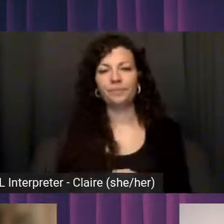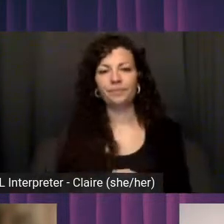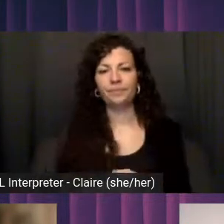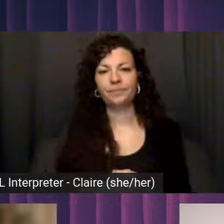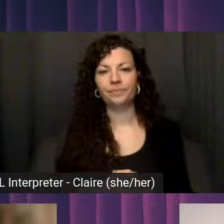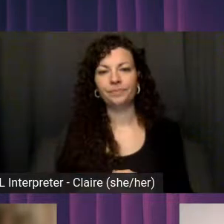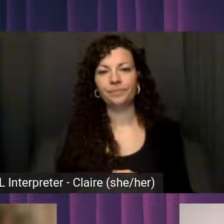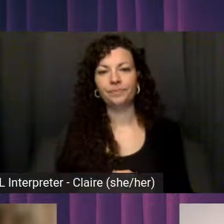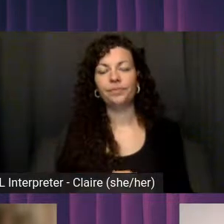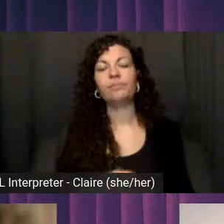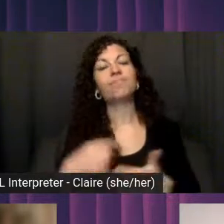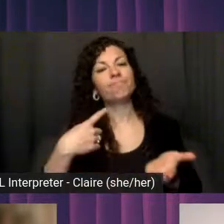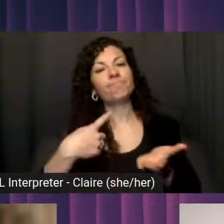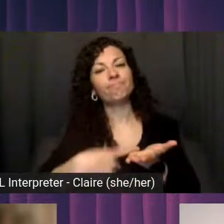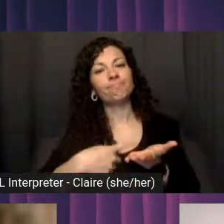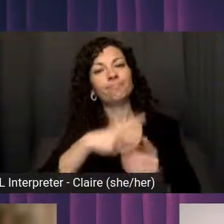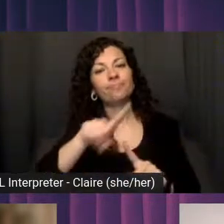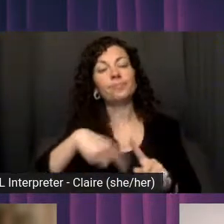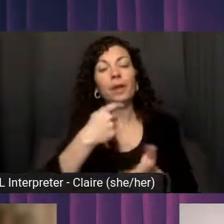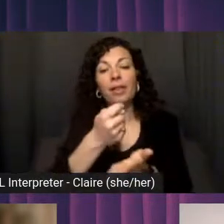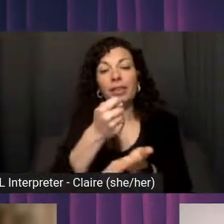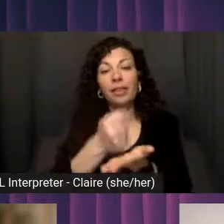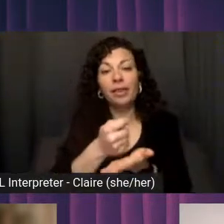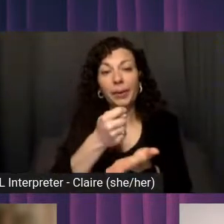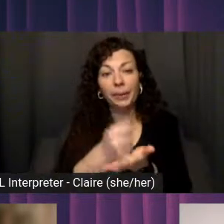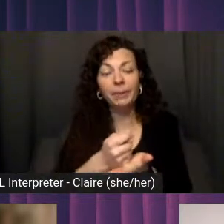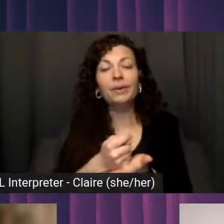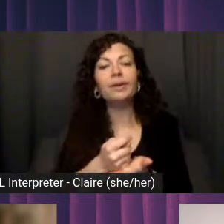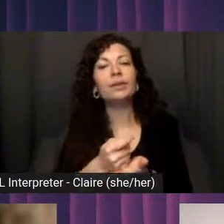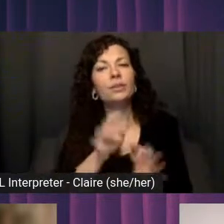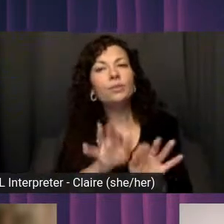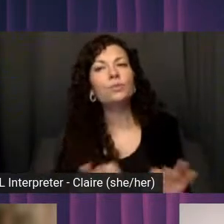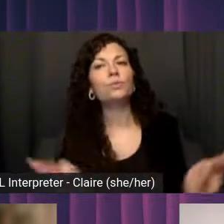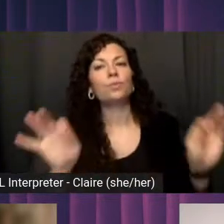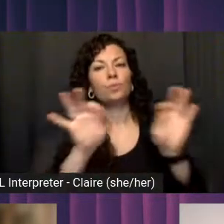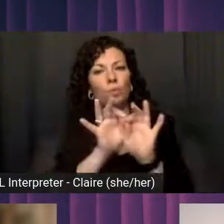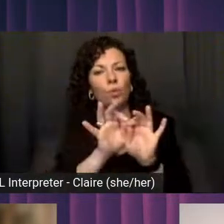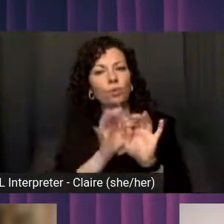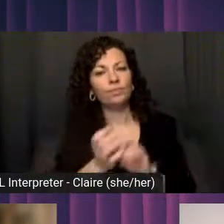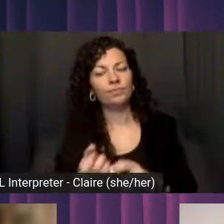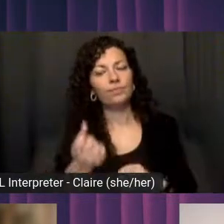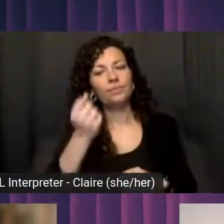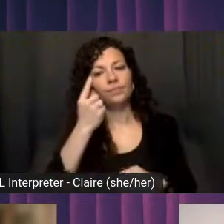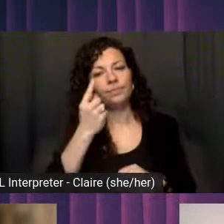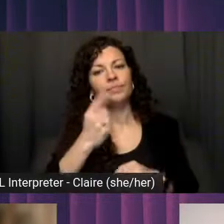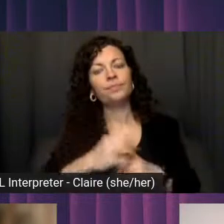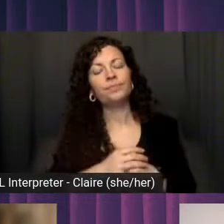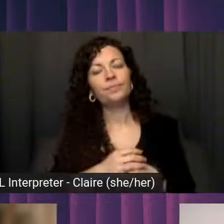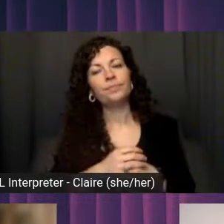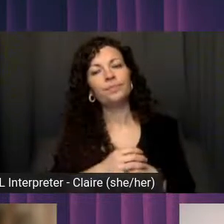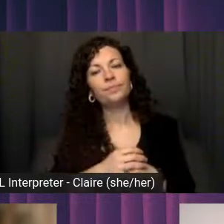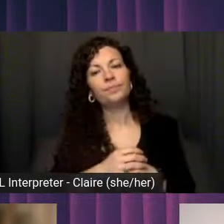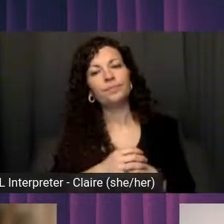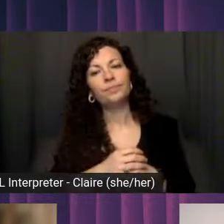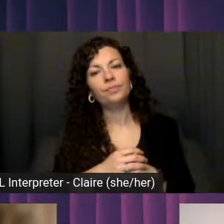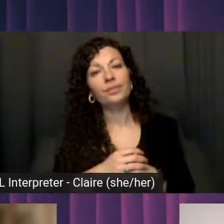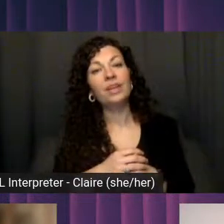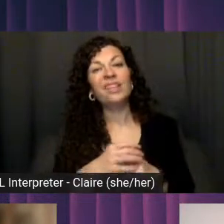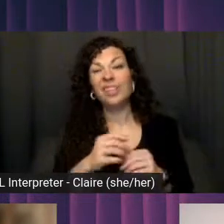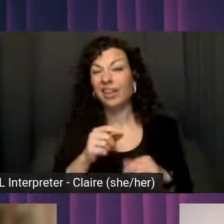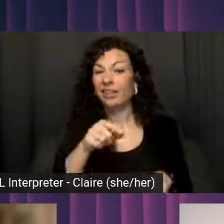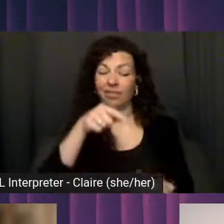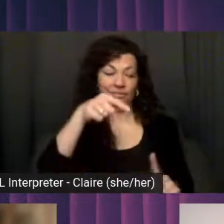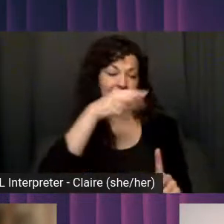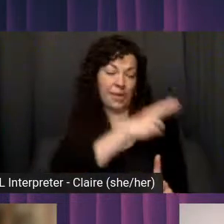sure that when they're in that protected space with someone who's caring for them, and that they're not spending their time teaching their therapist about